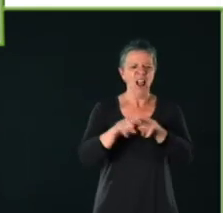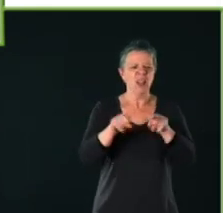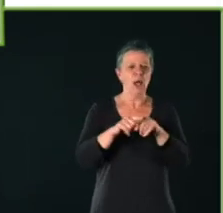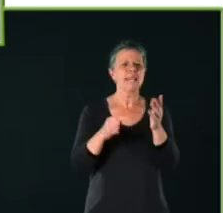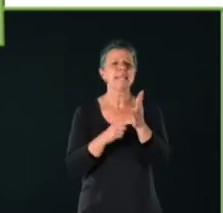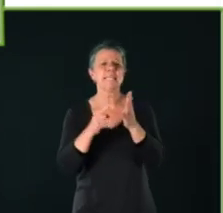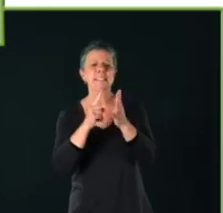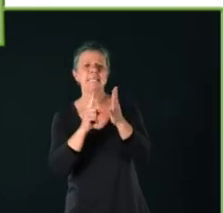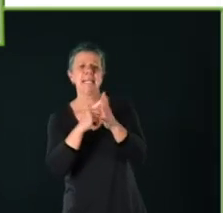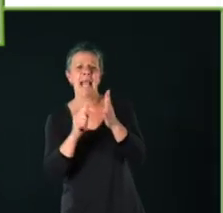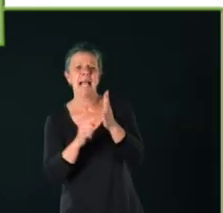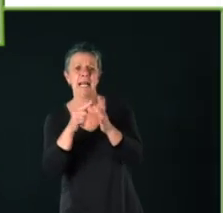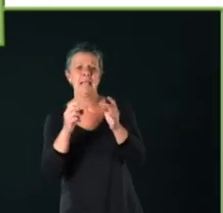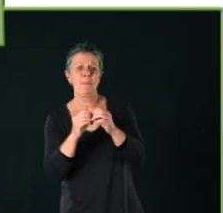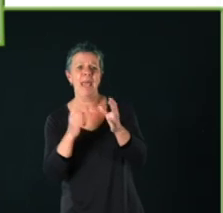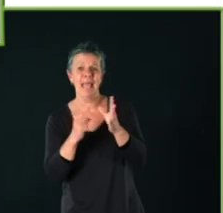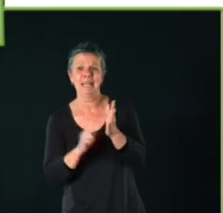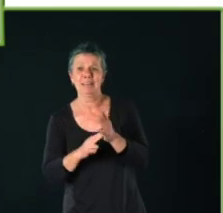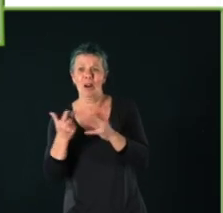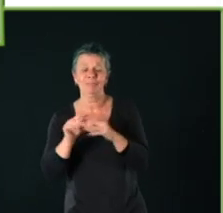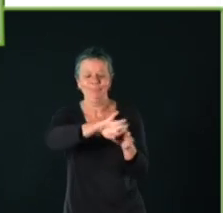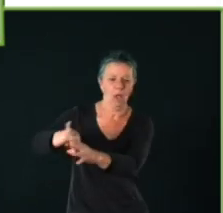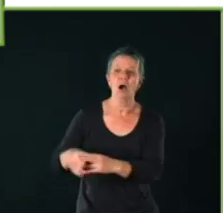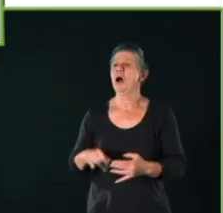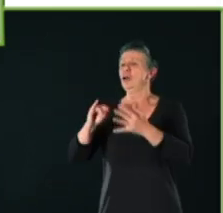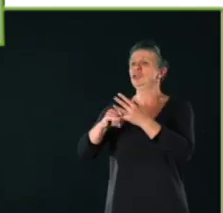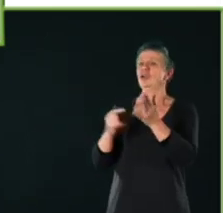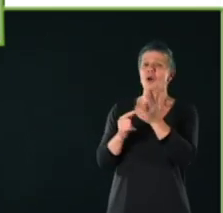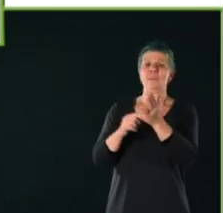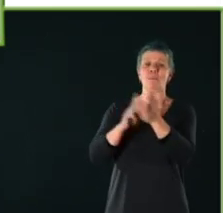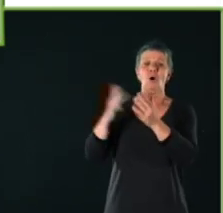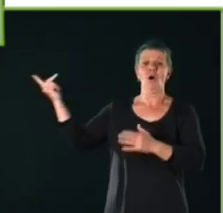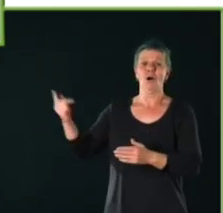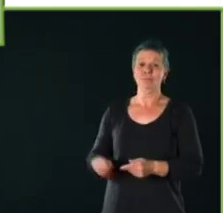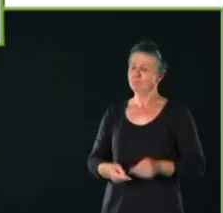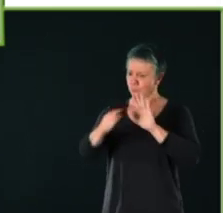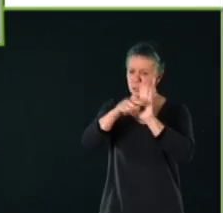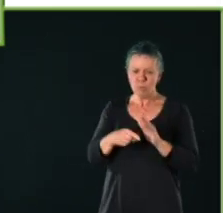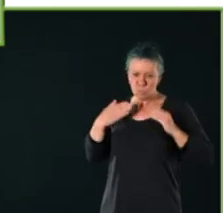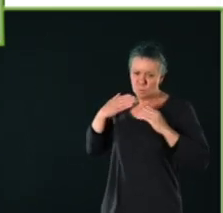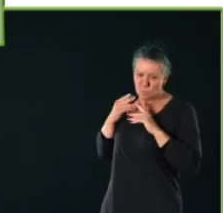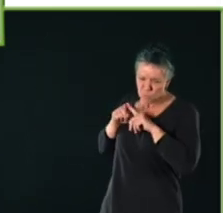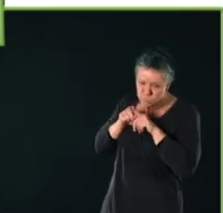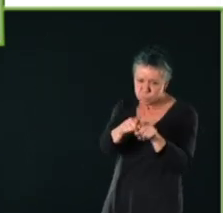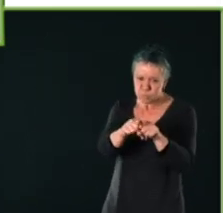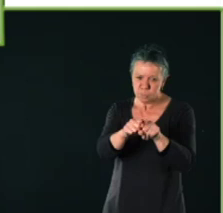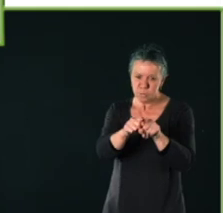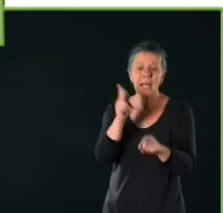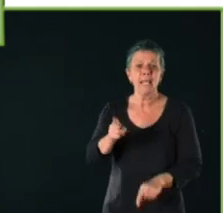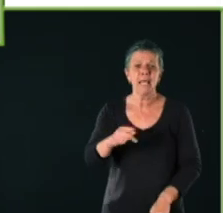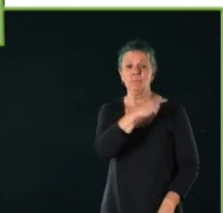Taliban, aren't they? Okay, right. Ah, Sir Thomas More, another great man who stuck to his principles and he got his head chopped